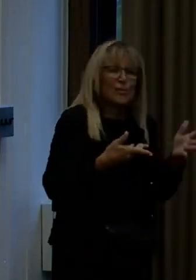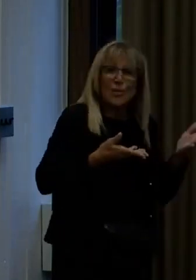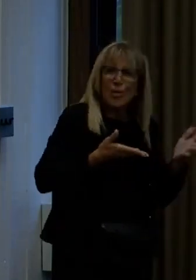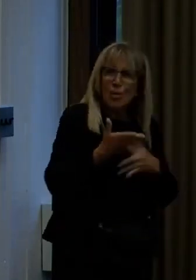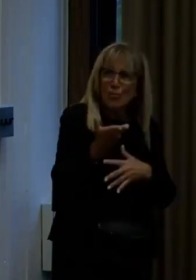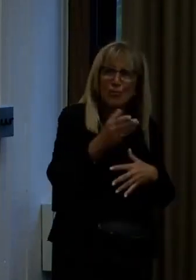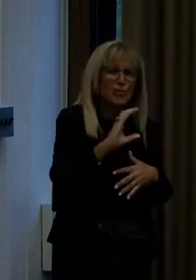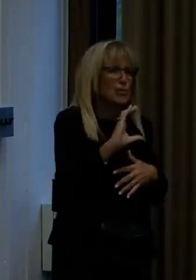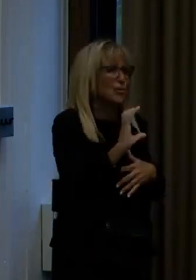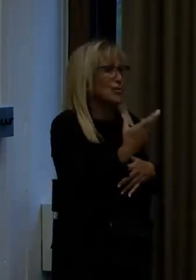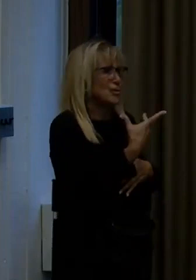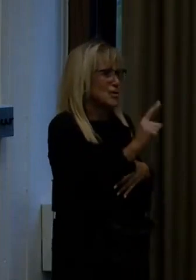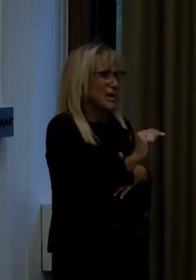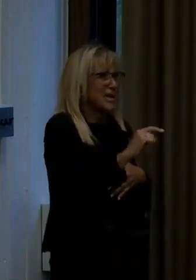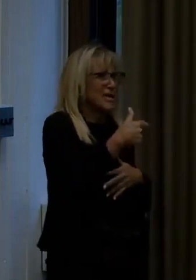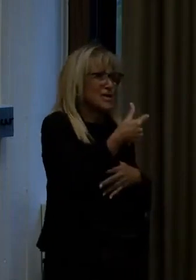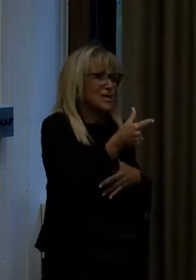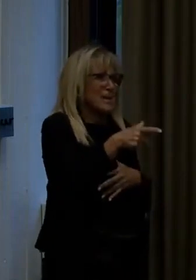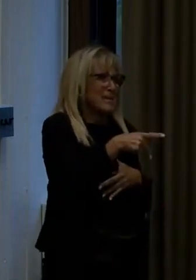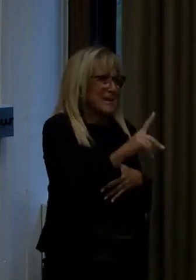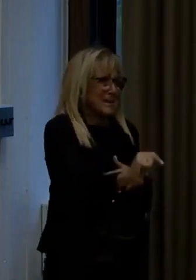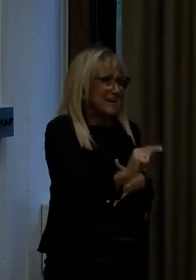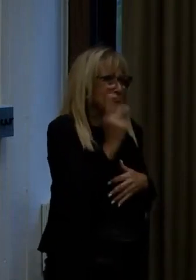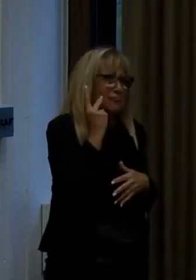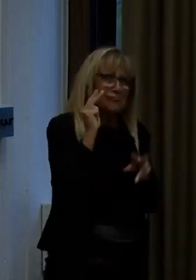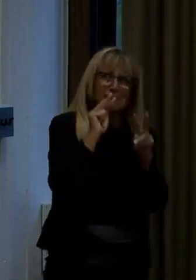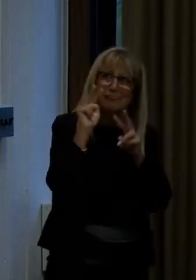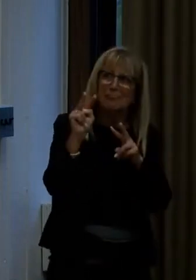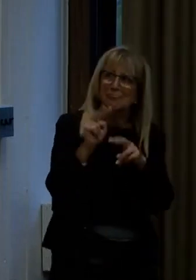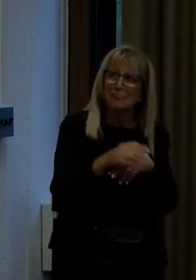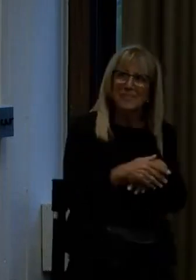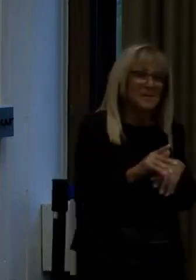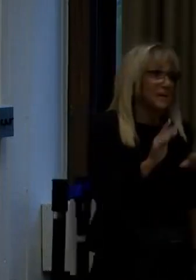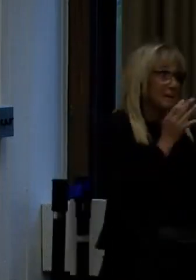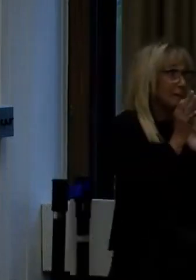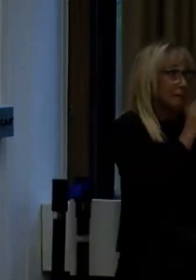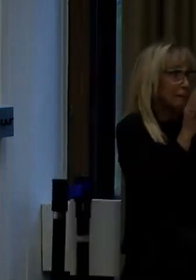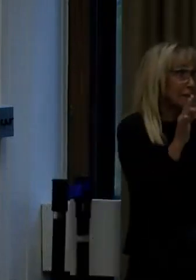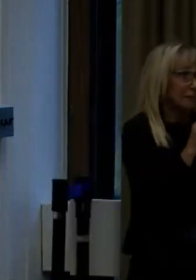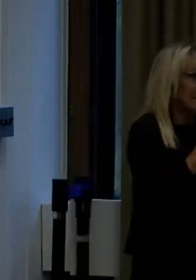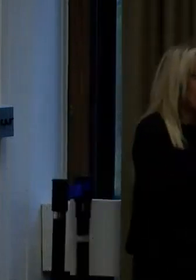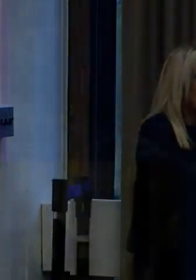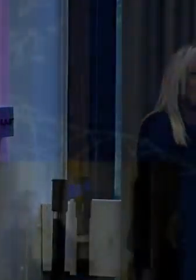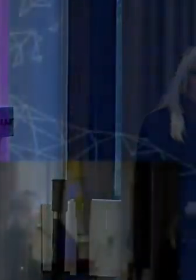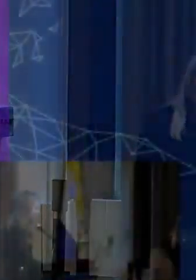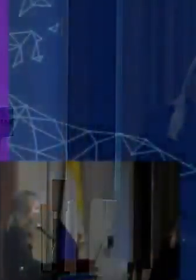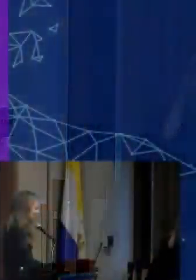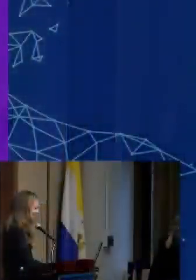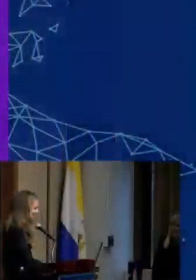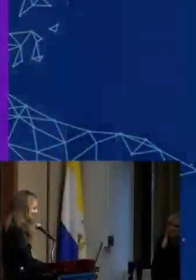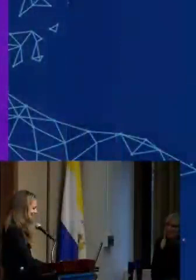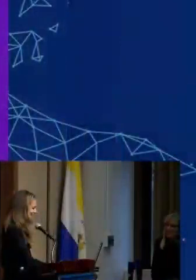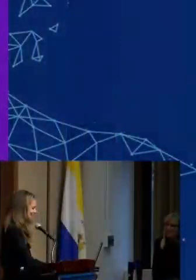ChatGPT. So I invite you to look at the screen and move your eyes as fast as you can. Okay, fine.